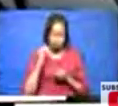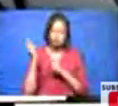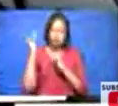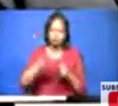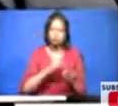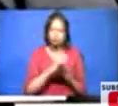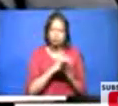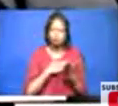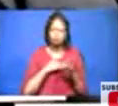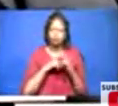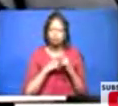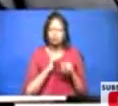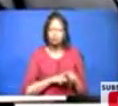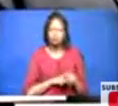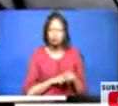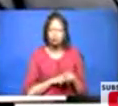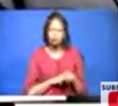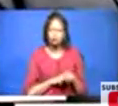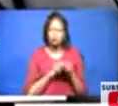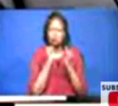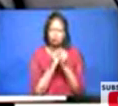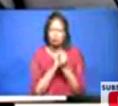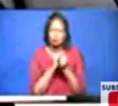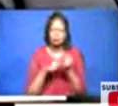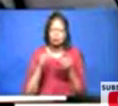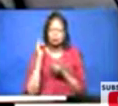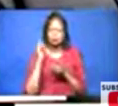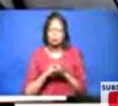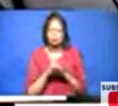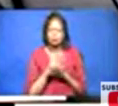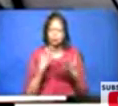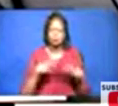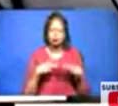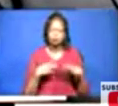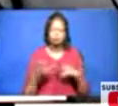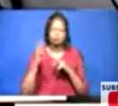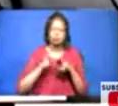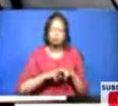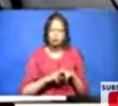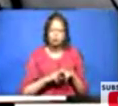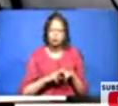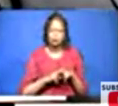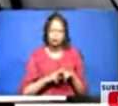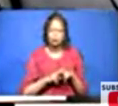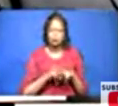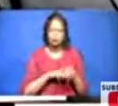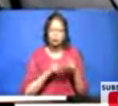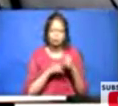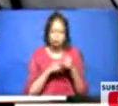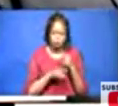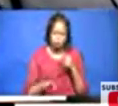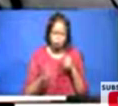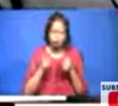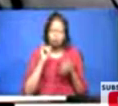program starts at around 10. We expect everybody to be seated at 7 a.m. so